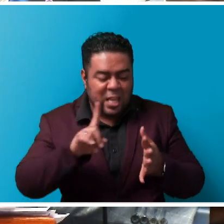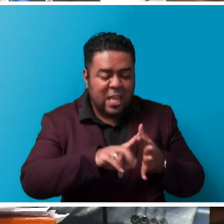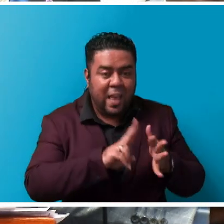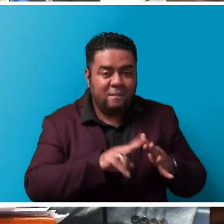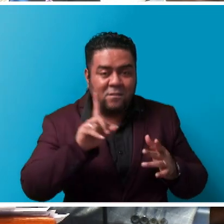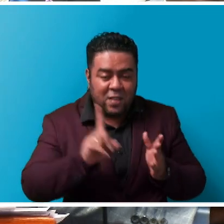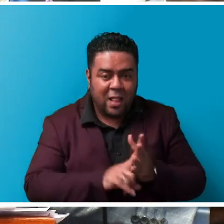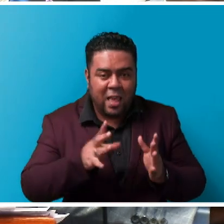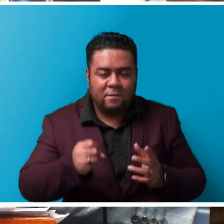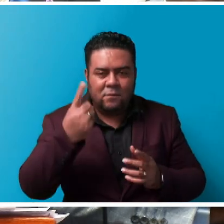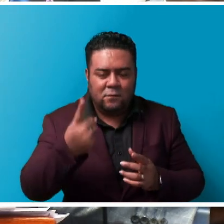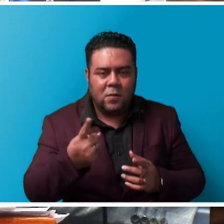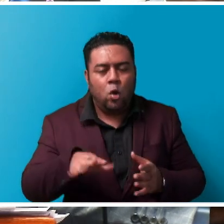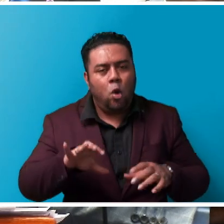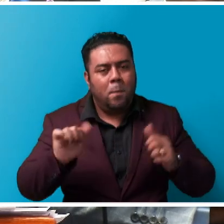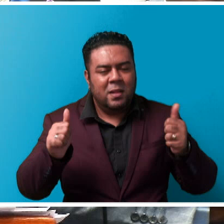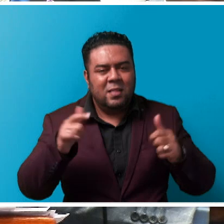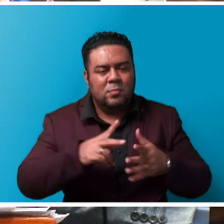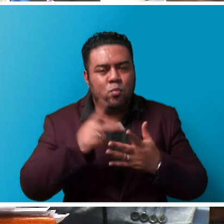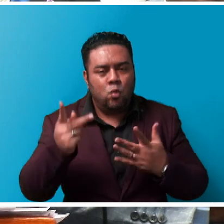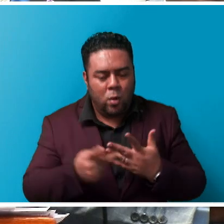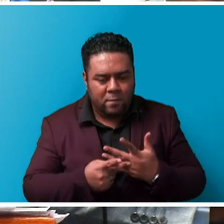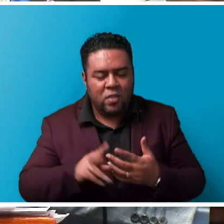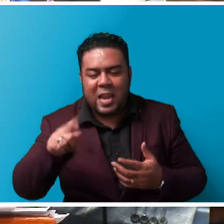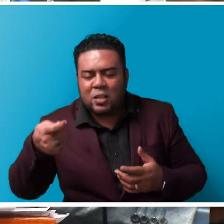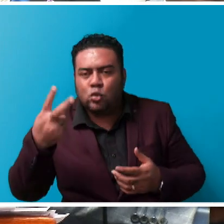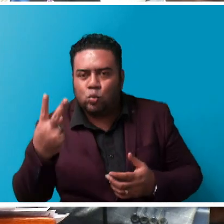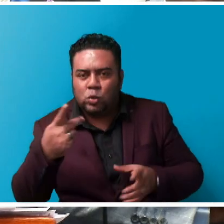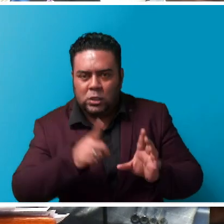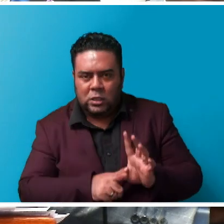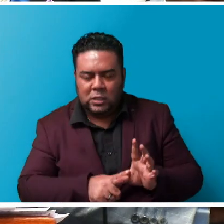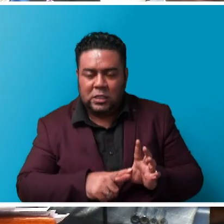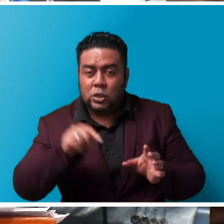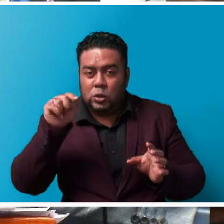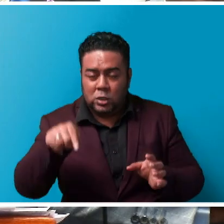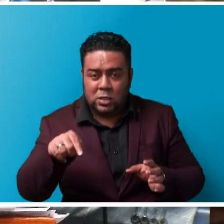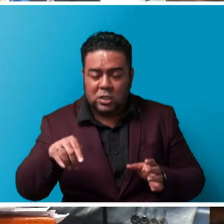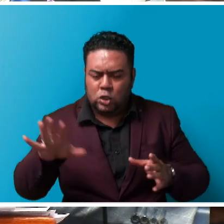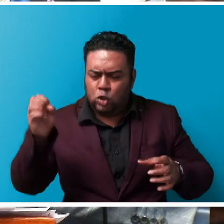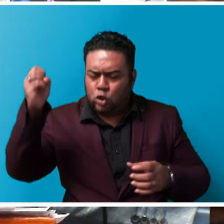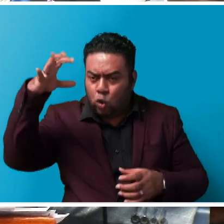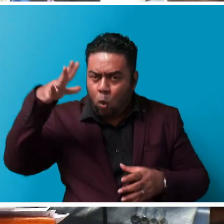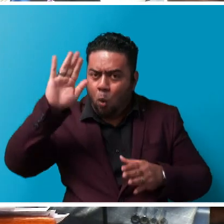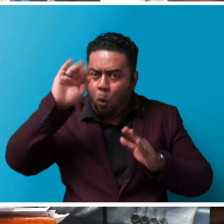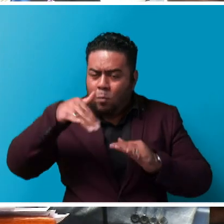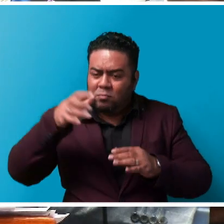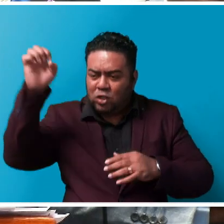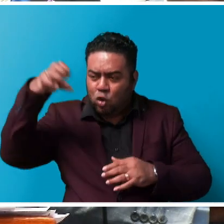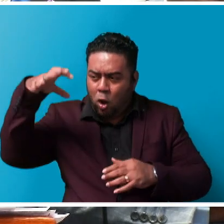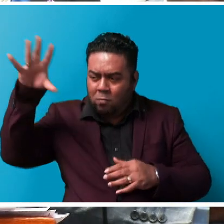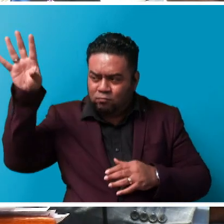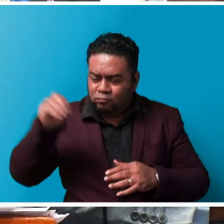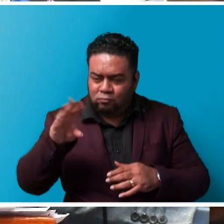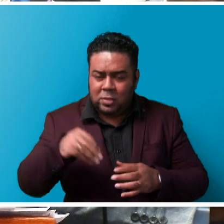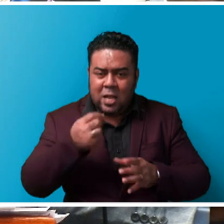place to complete these programs for the next 2 years. So the solar system, home solar system, government has